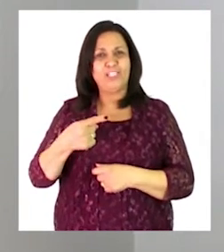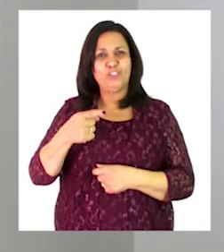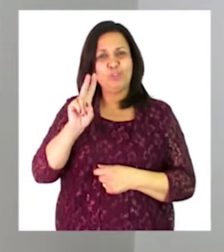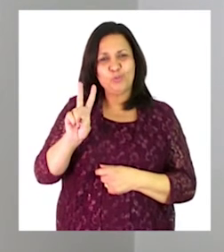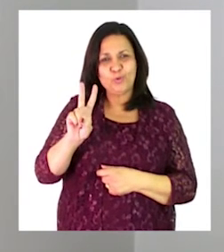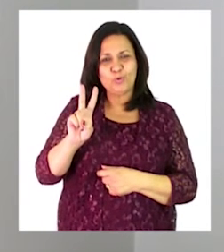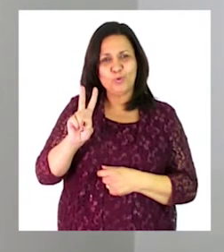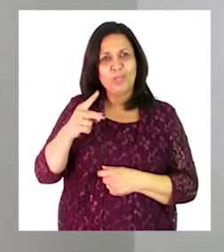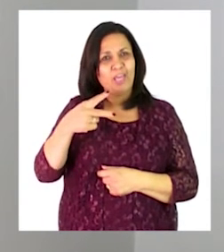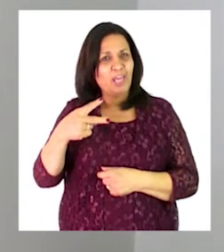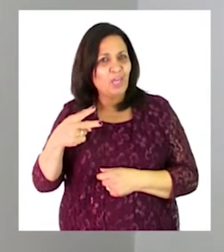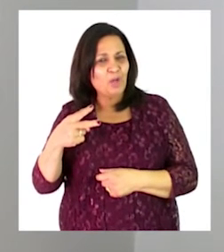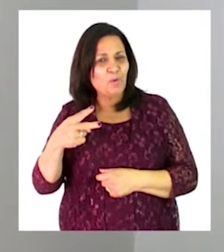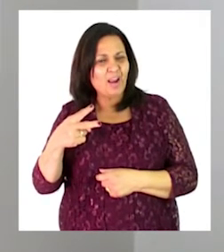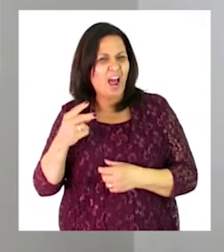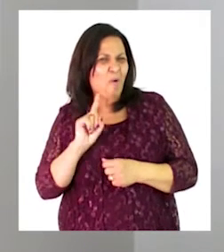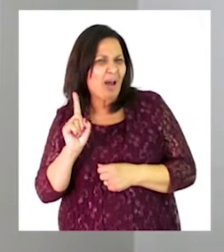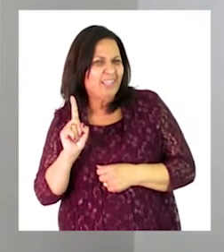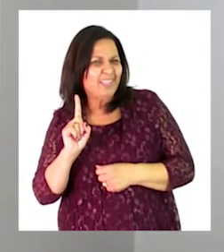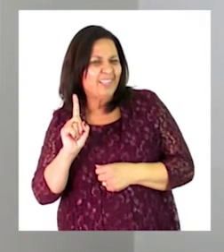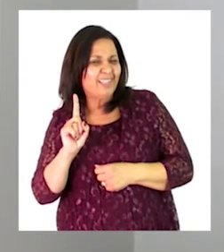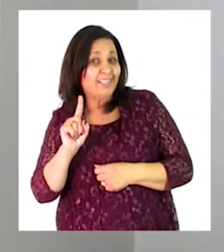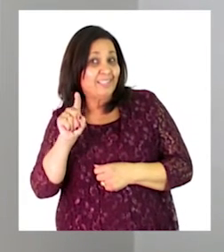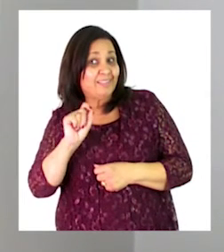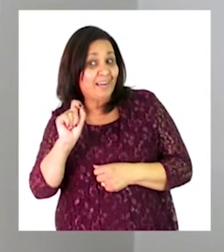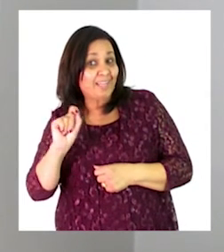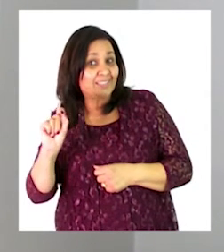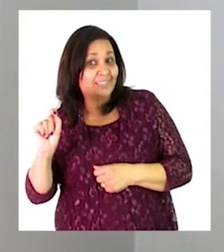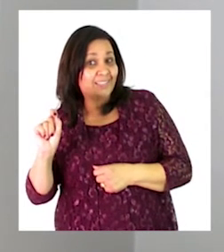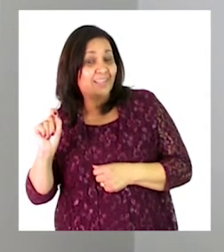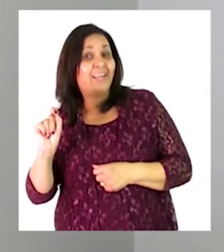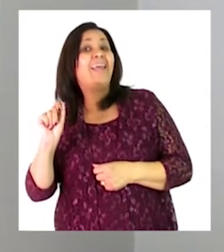minus 2? Please write the answer for me.